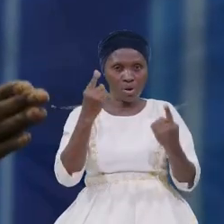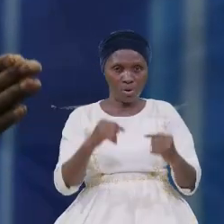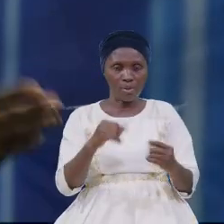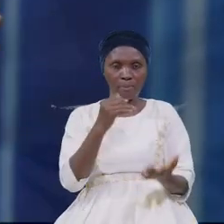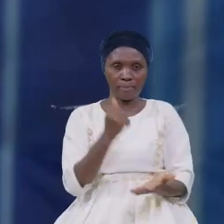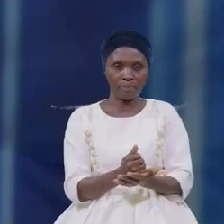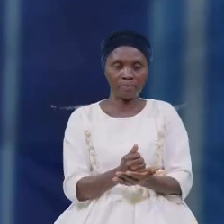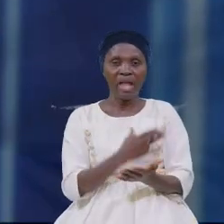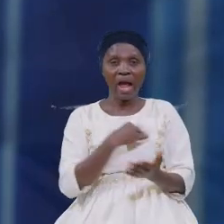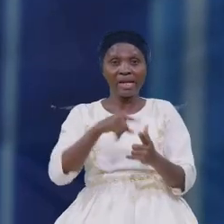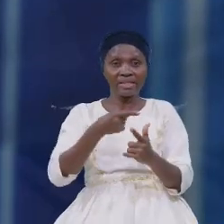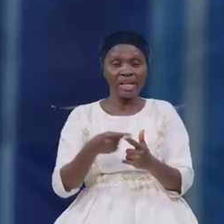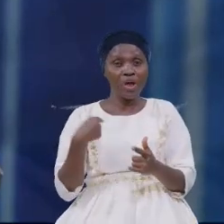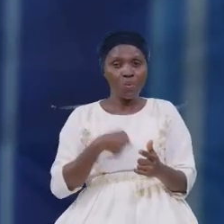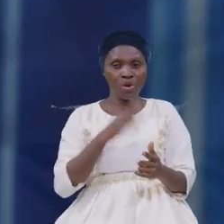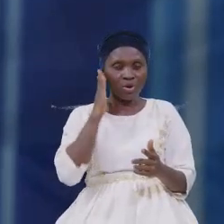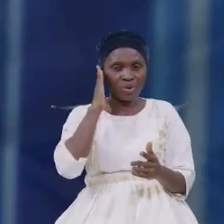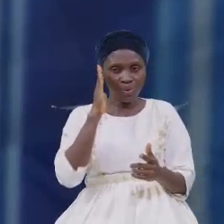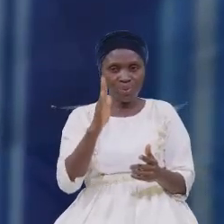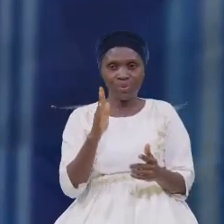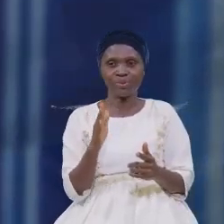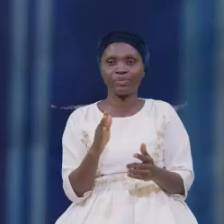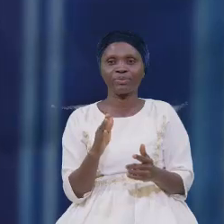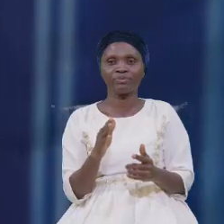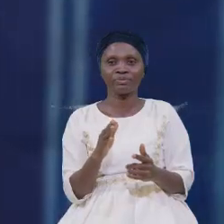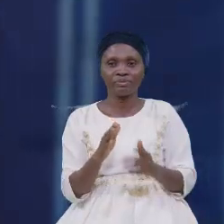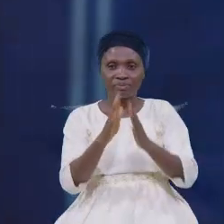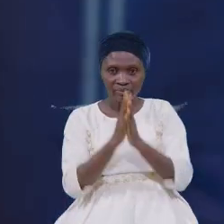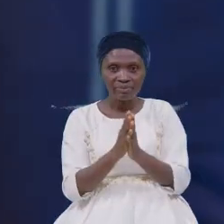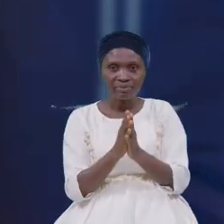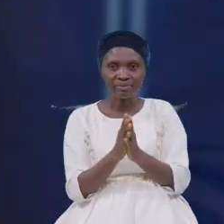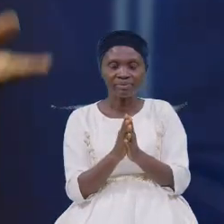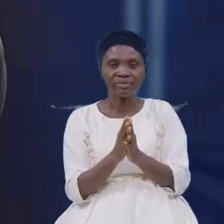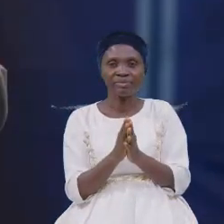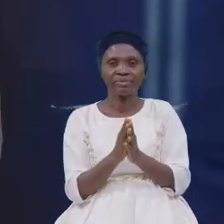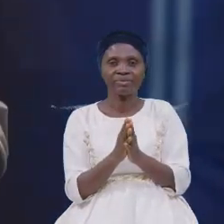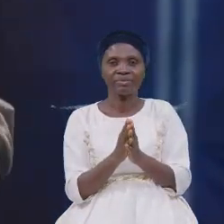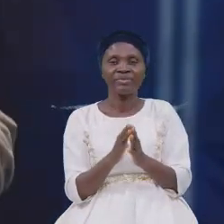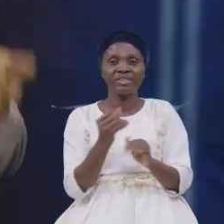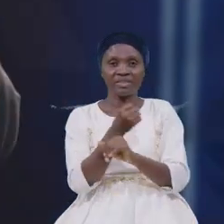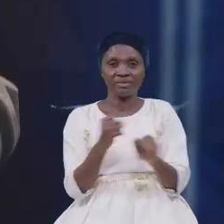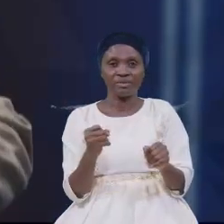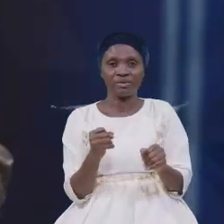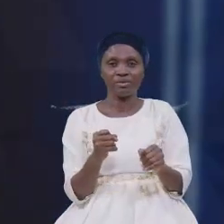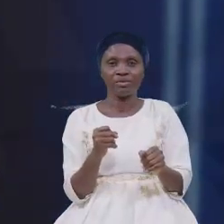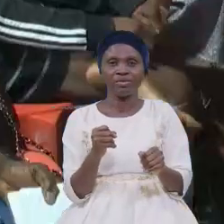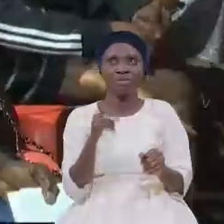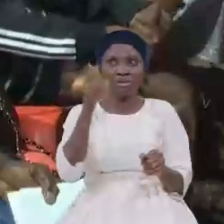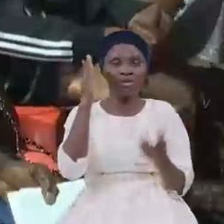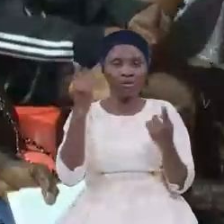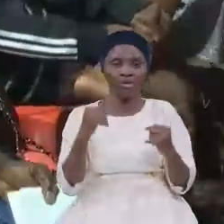prayed and searched for salvation, you will come. Because another rain will still